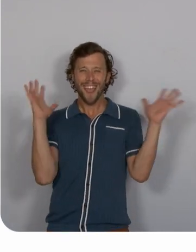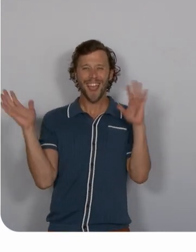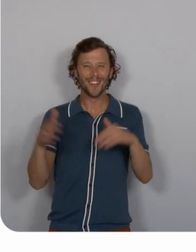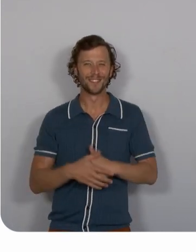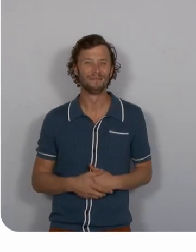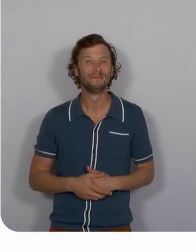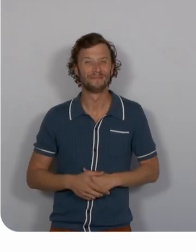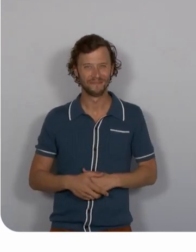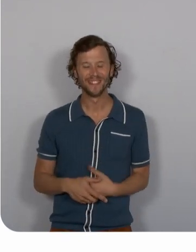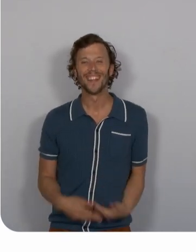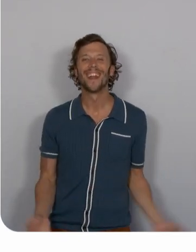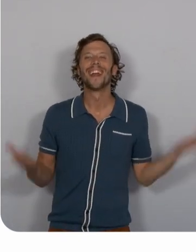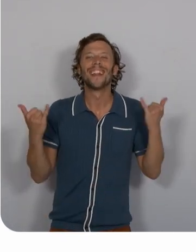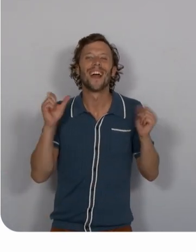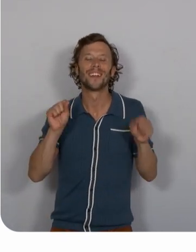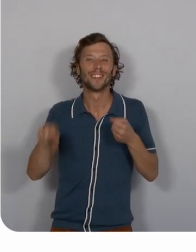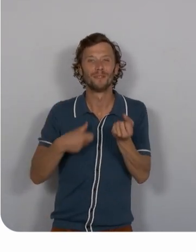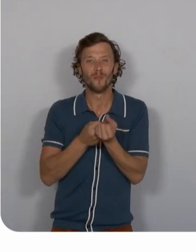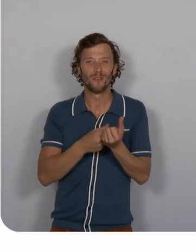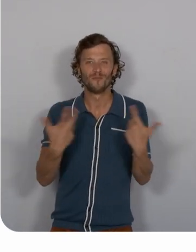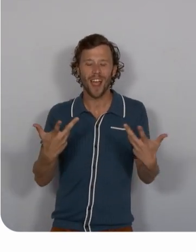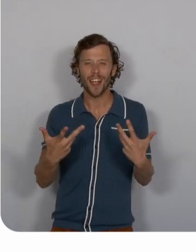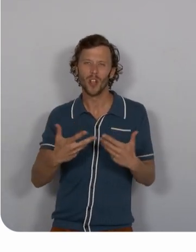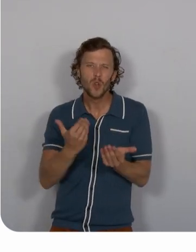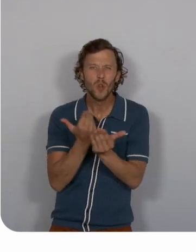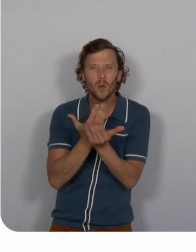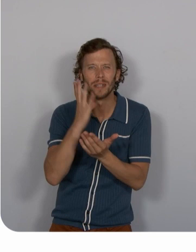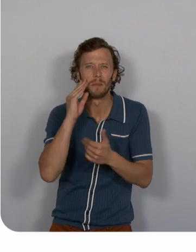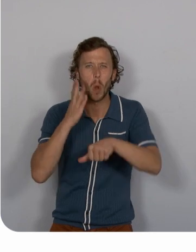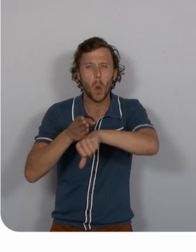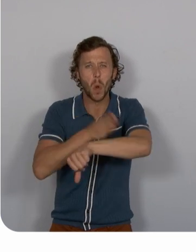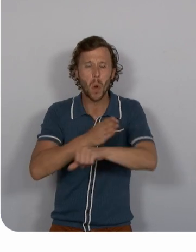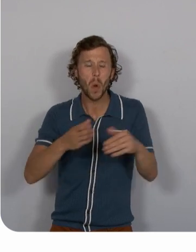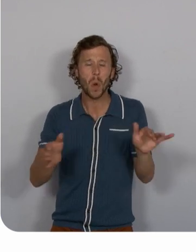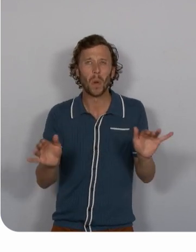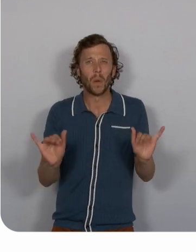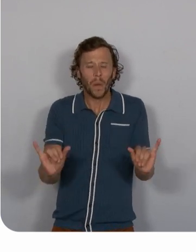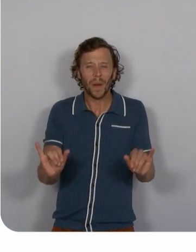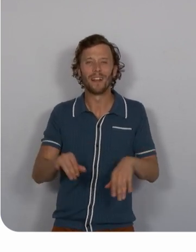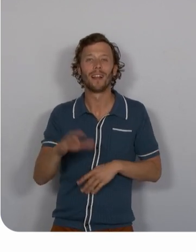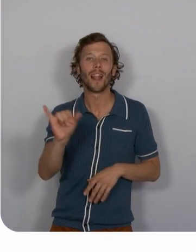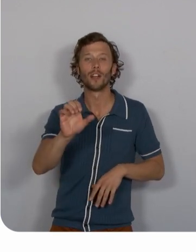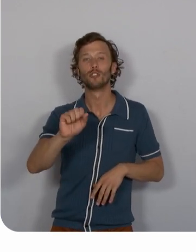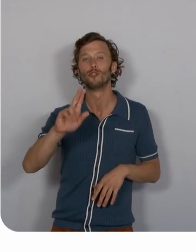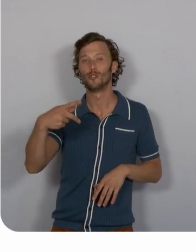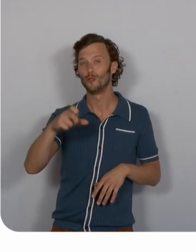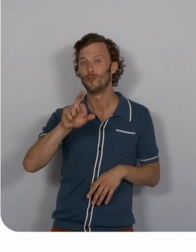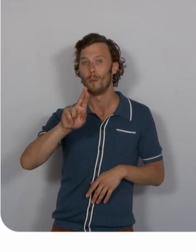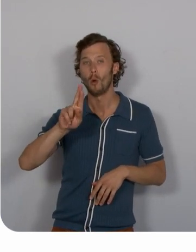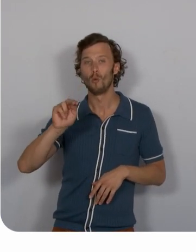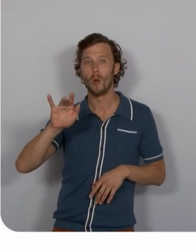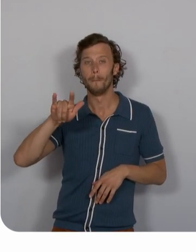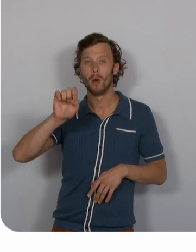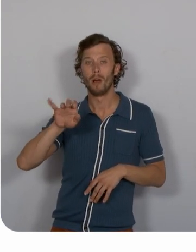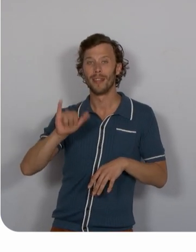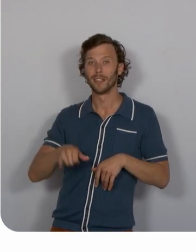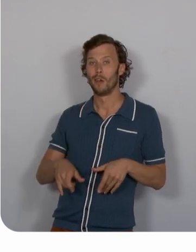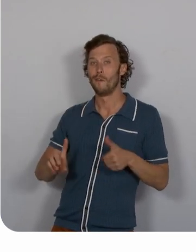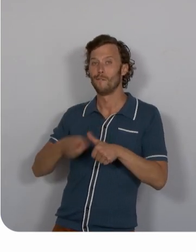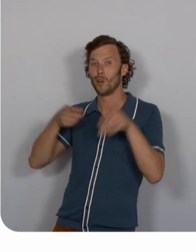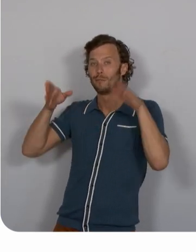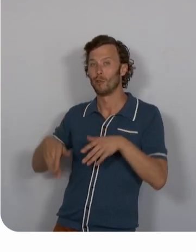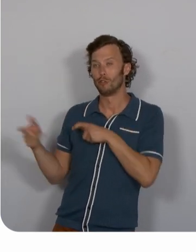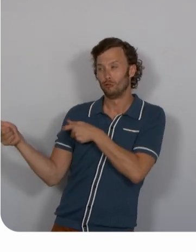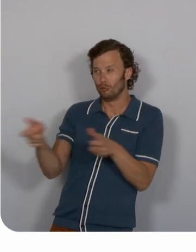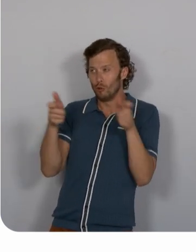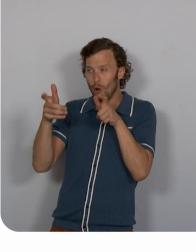which can now support improved experiences like Super Rumble, a first-person shooter that launched in July, and Citadel,